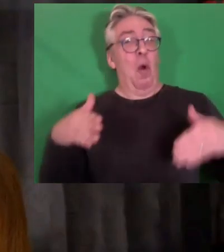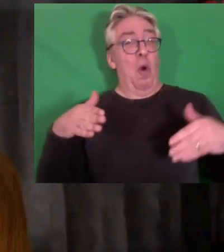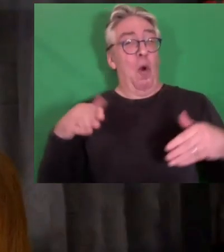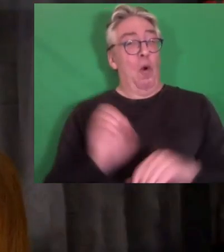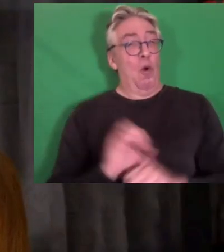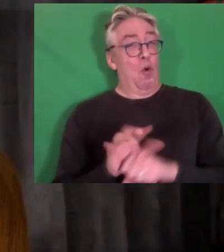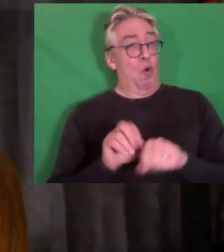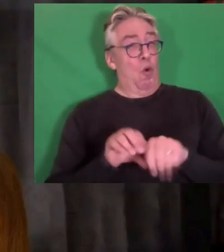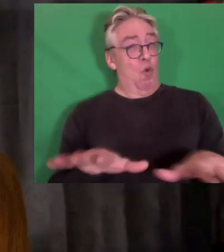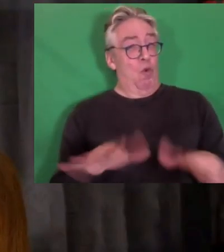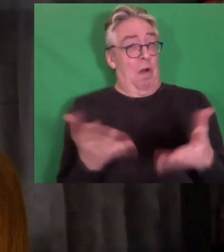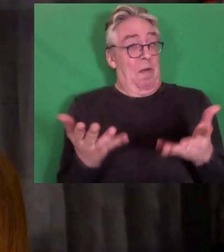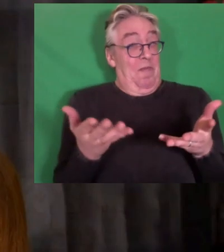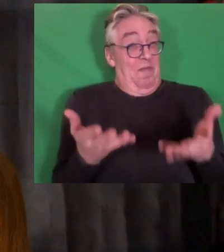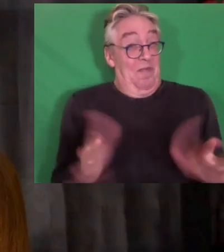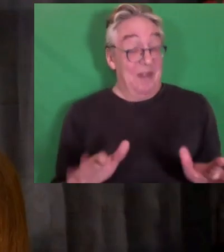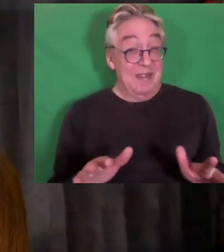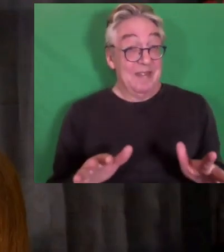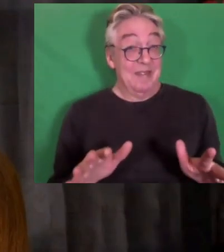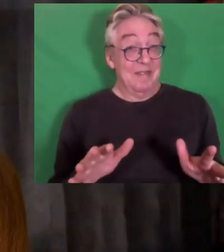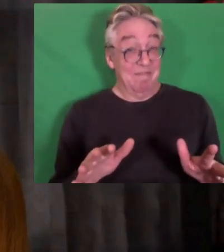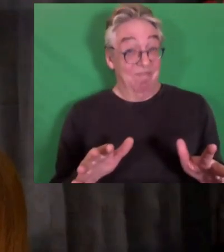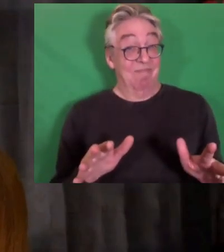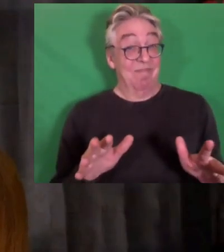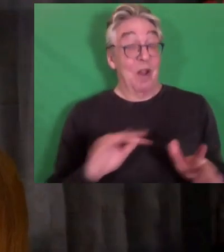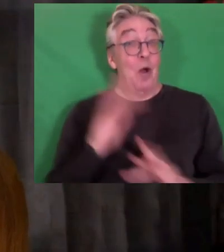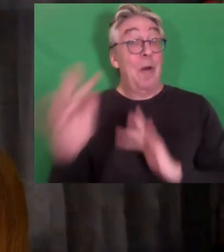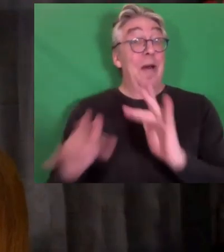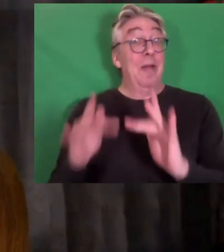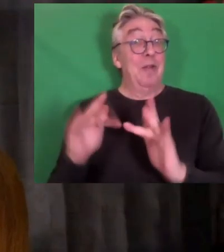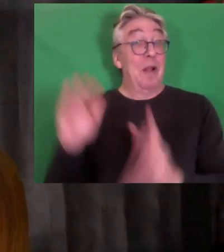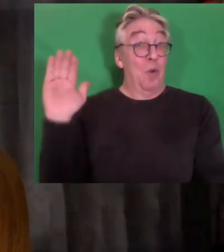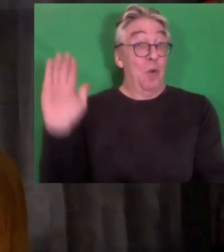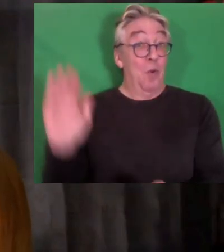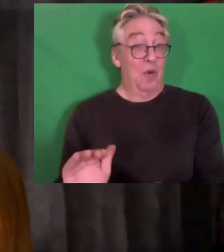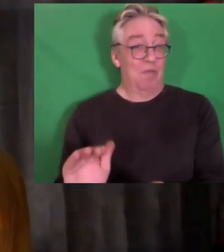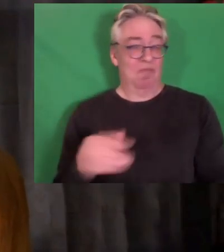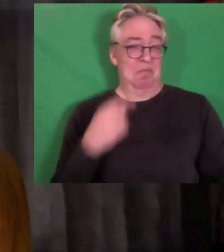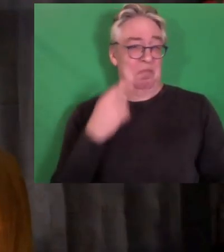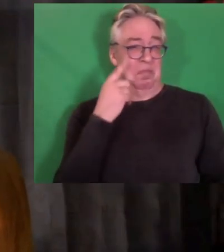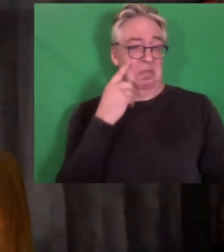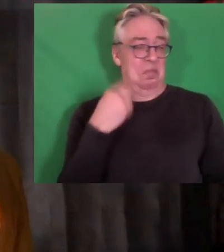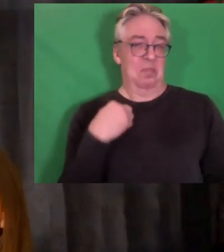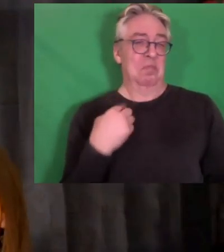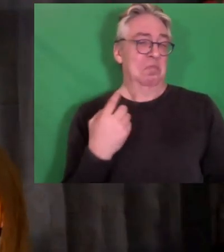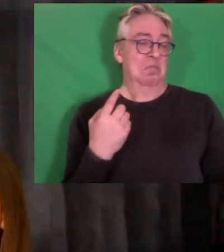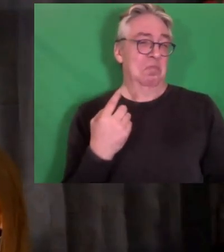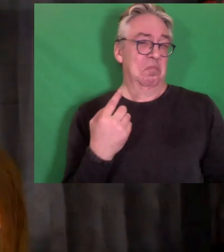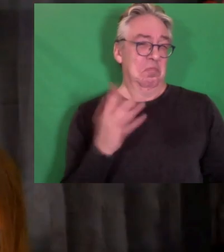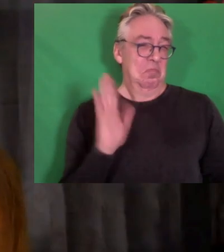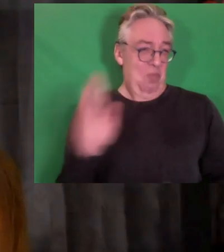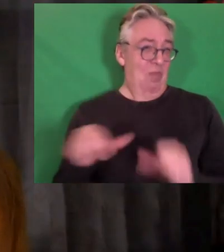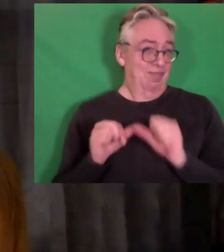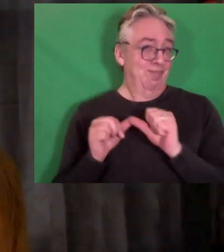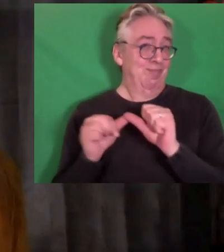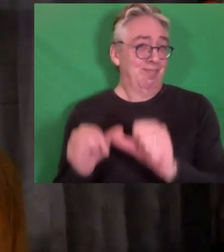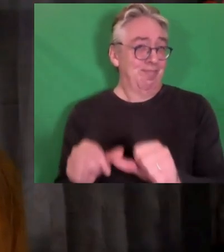that has to get more awareness, has to get more attention of the people out there. And it's